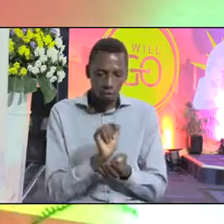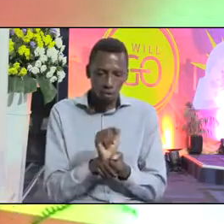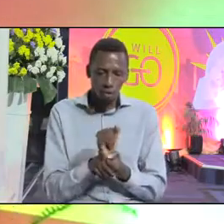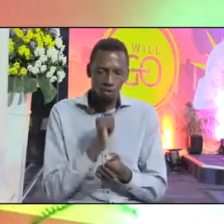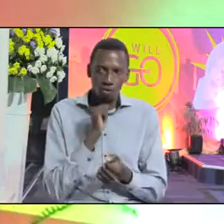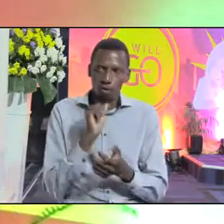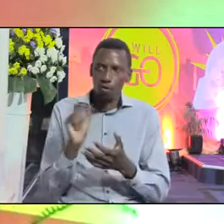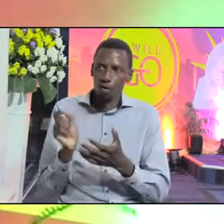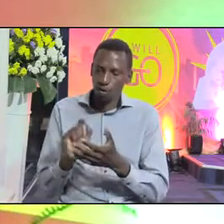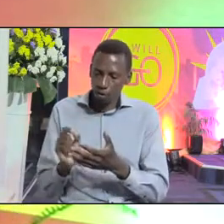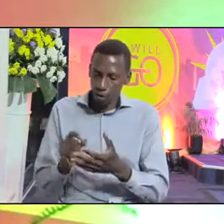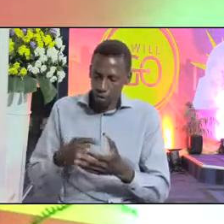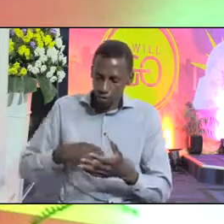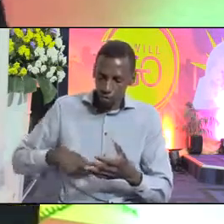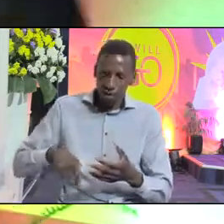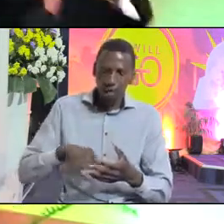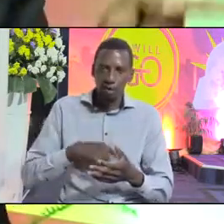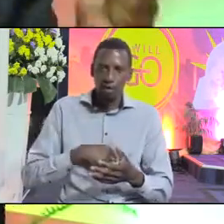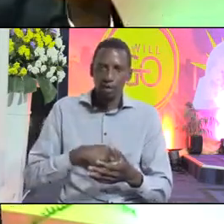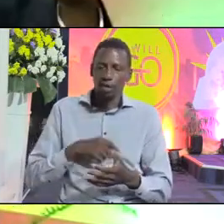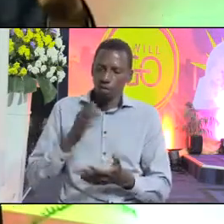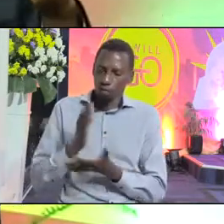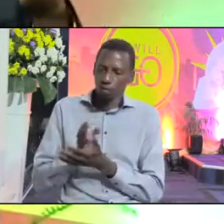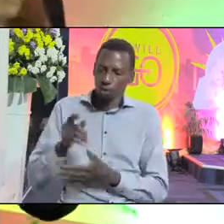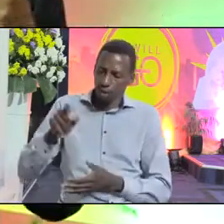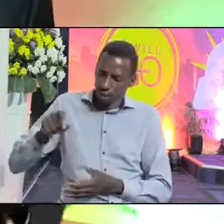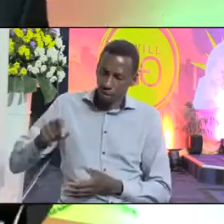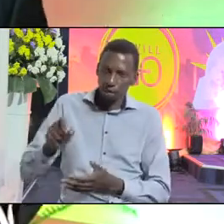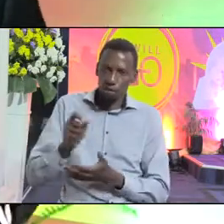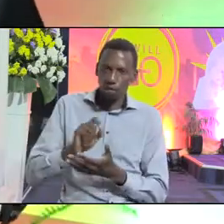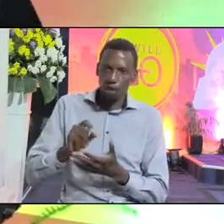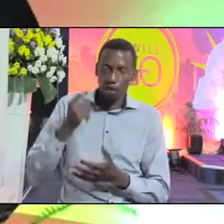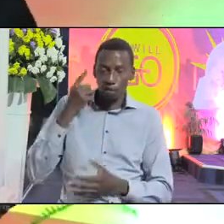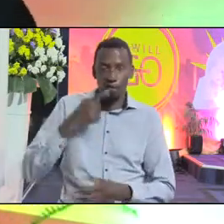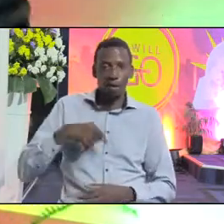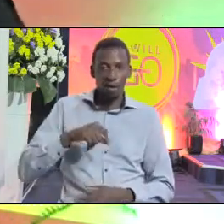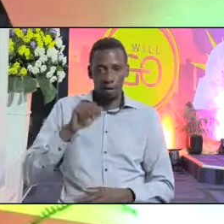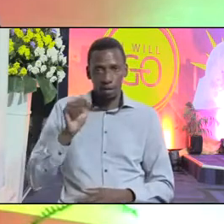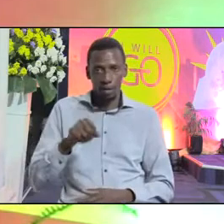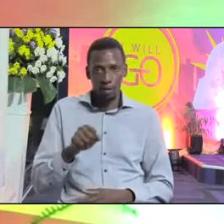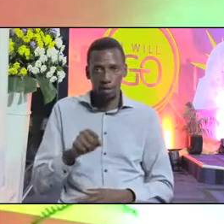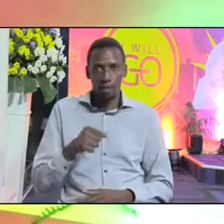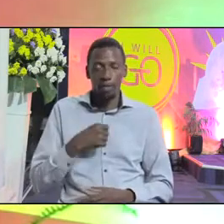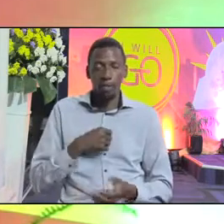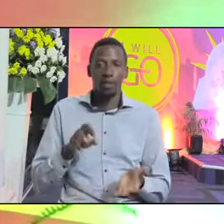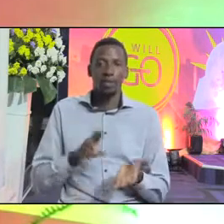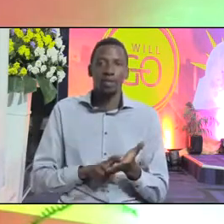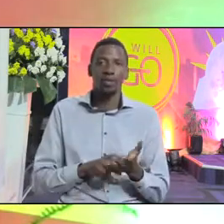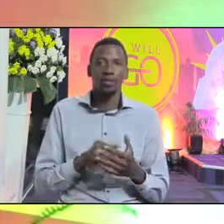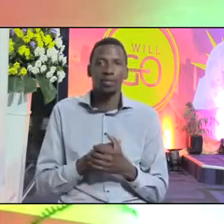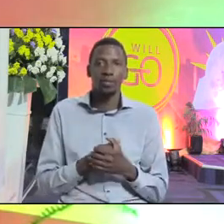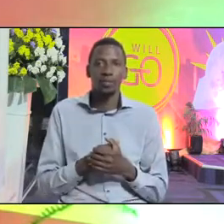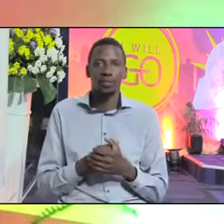us, even though of necessity he did write for us. I'll say that again.